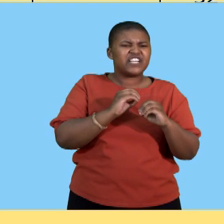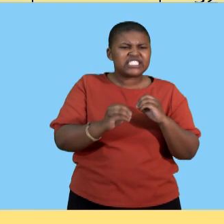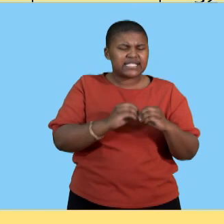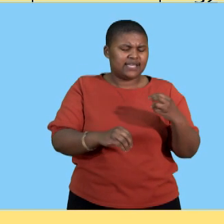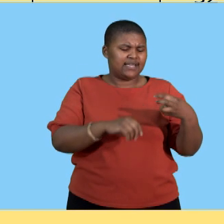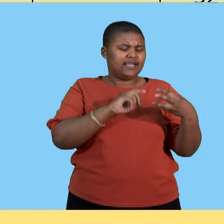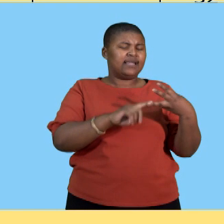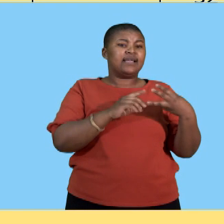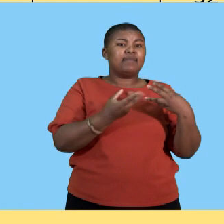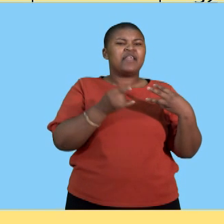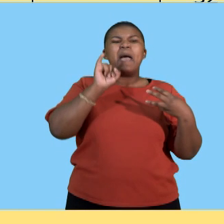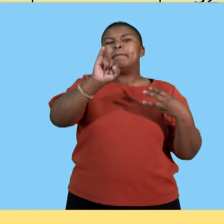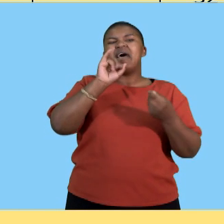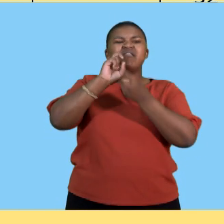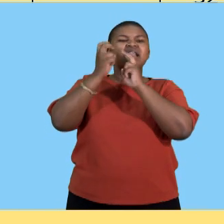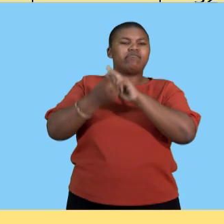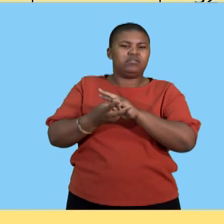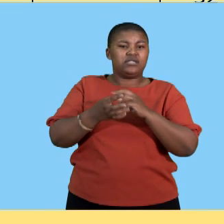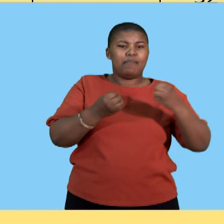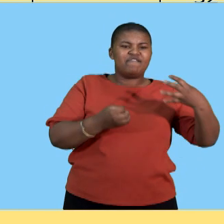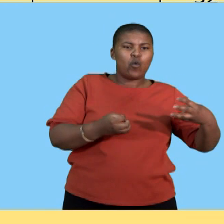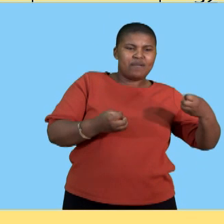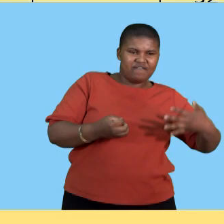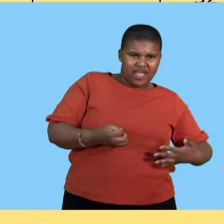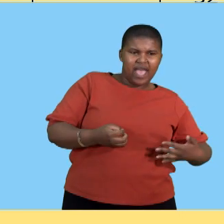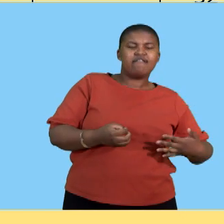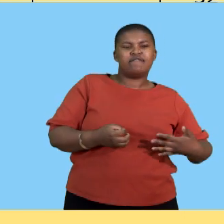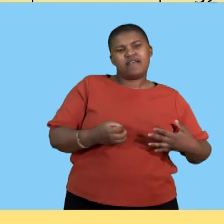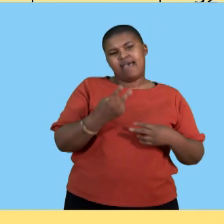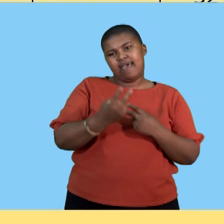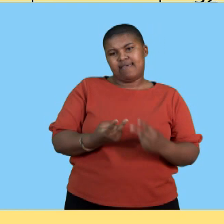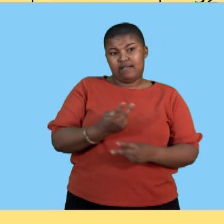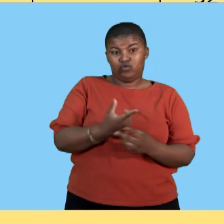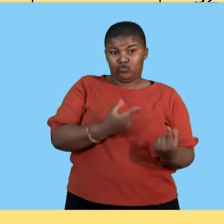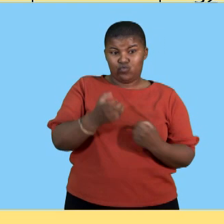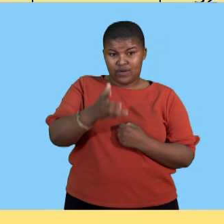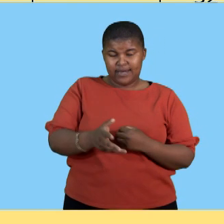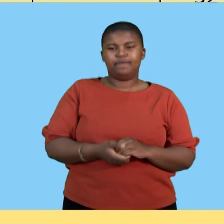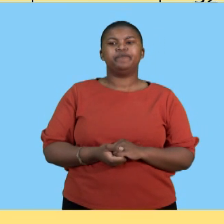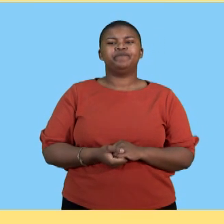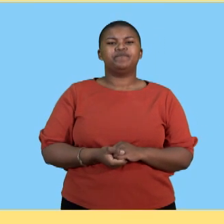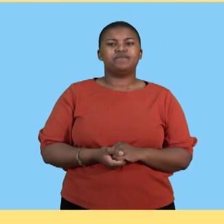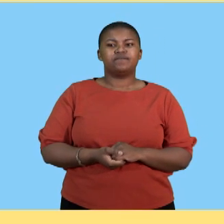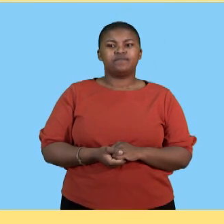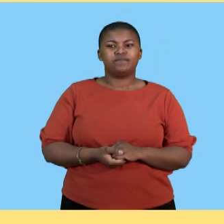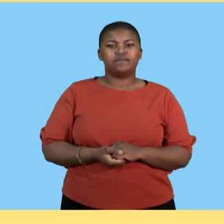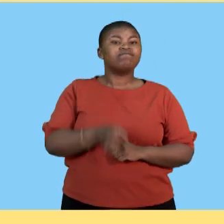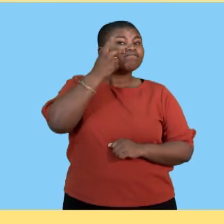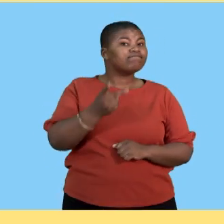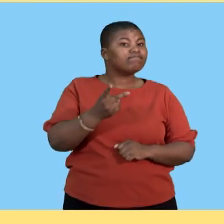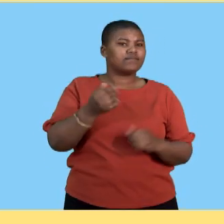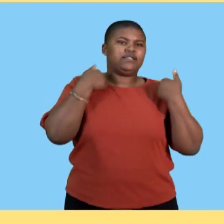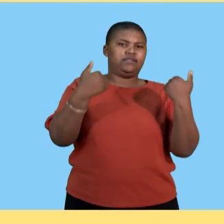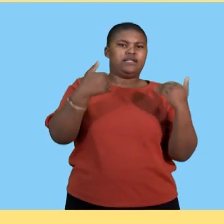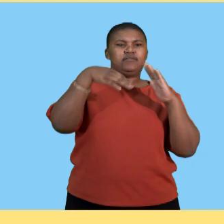do with repairs. Then we have bad debts, adjustment number 4, adjustment number 5 also has to be done. Okay, so